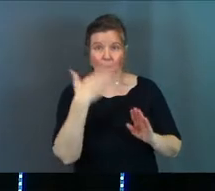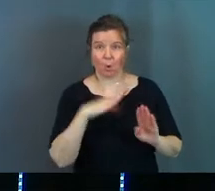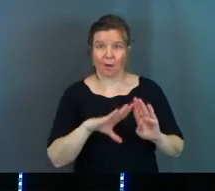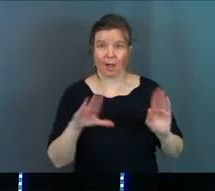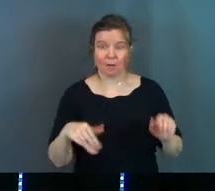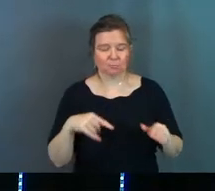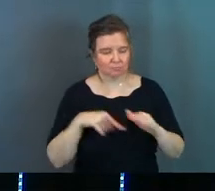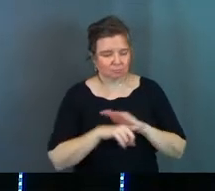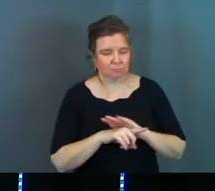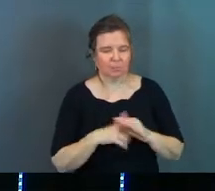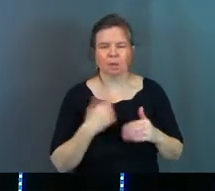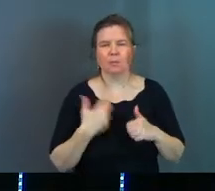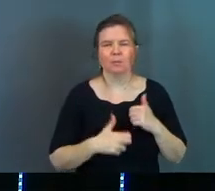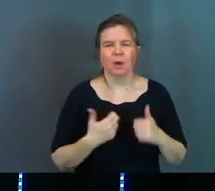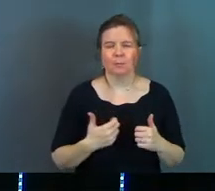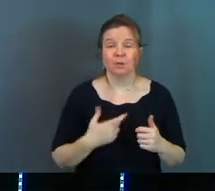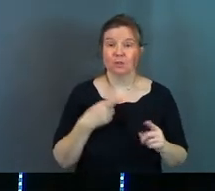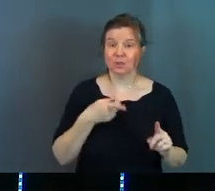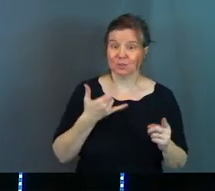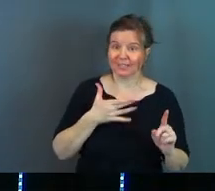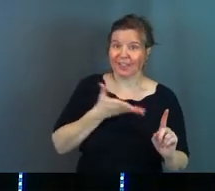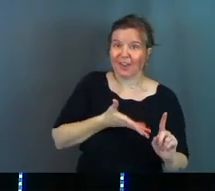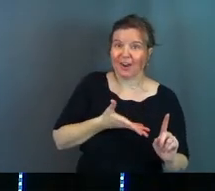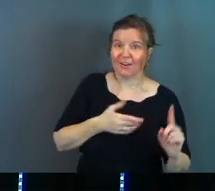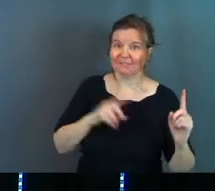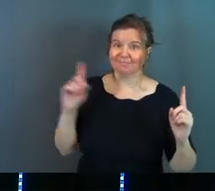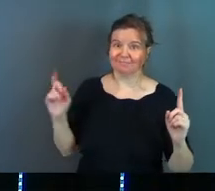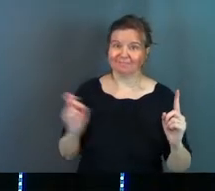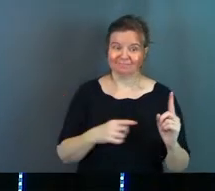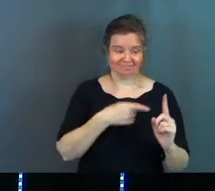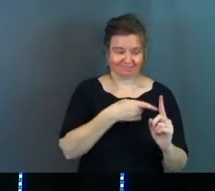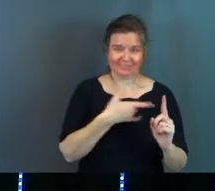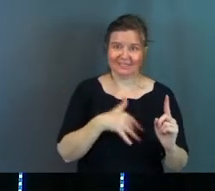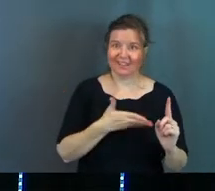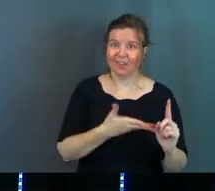house. And what's the problem? Well, the problem is you're still there. Amen.